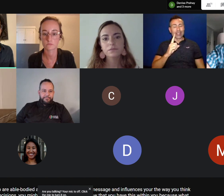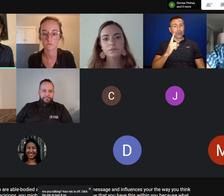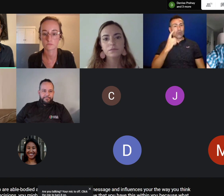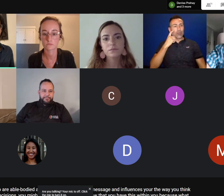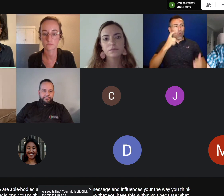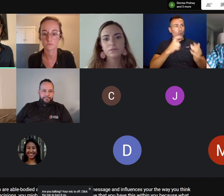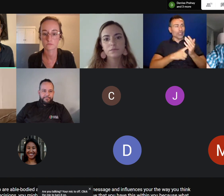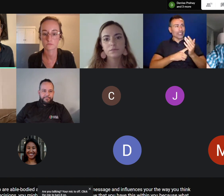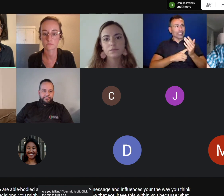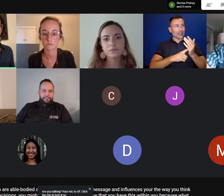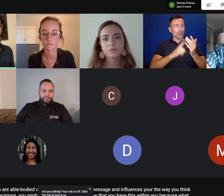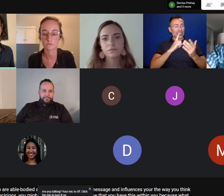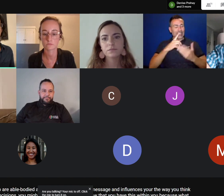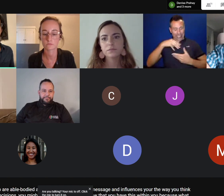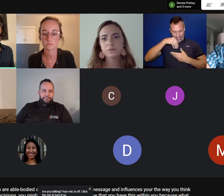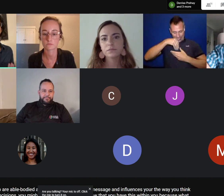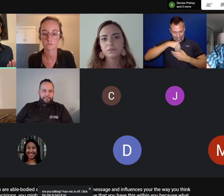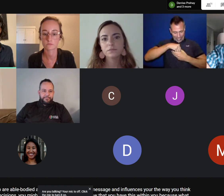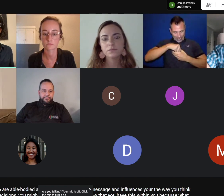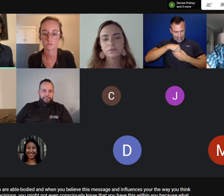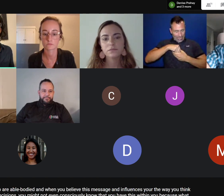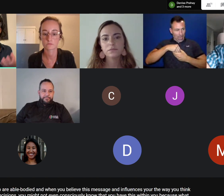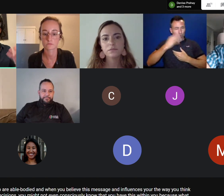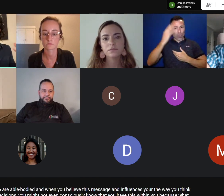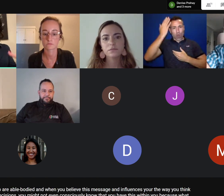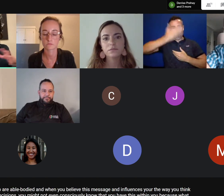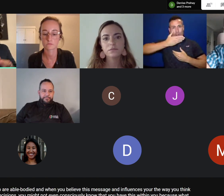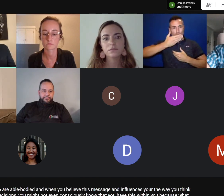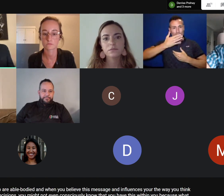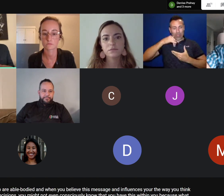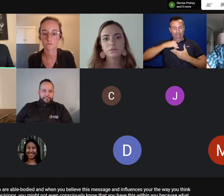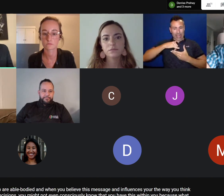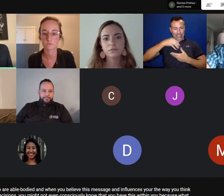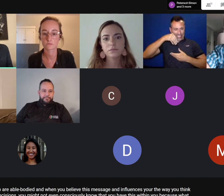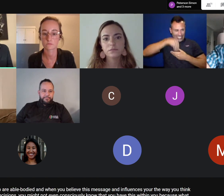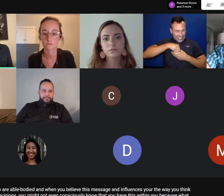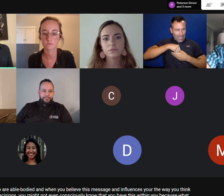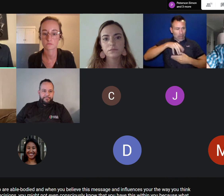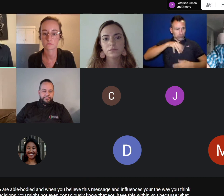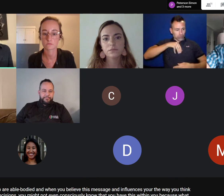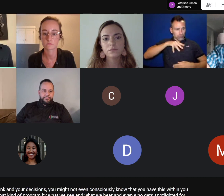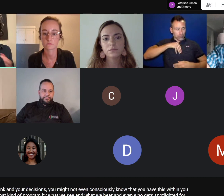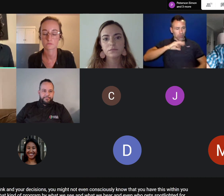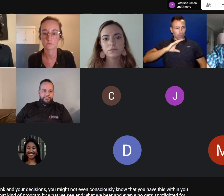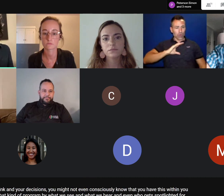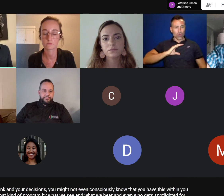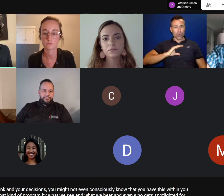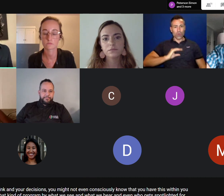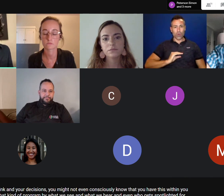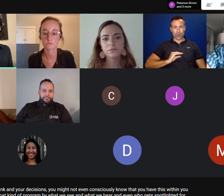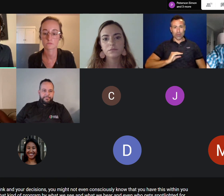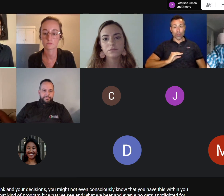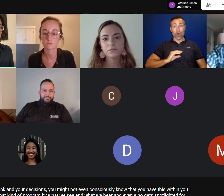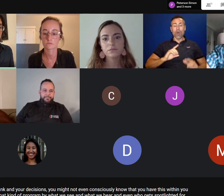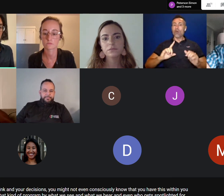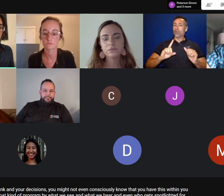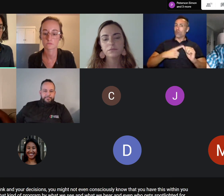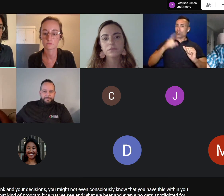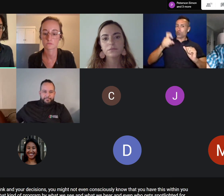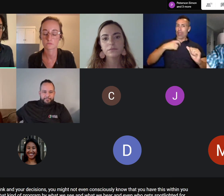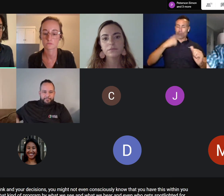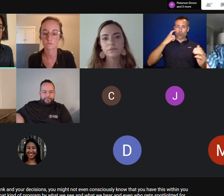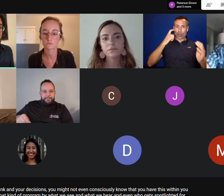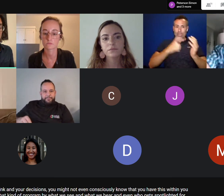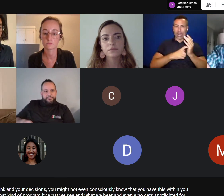disabilities. And so bringing that into awareness and actively counteracting that is really important.